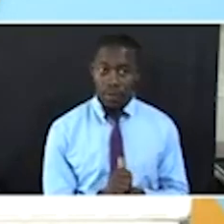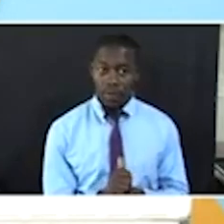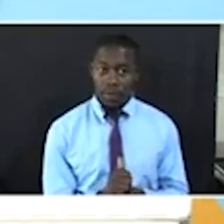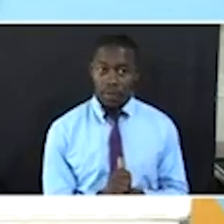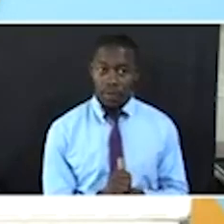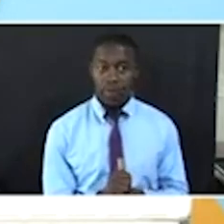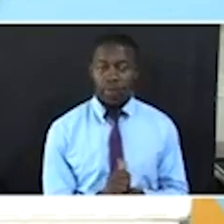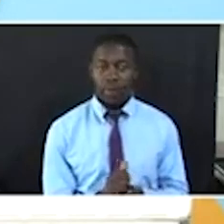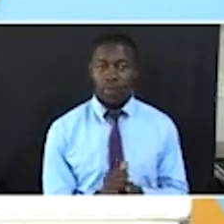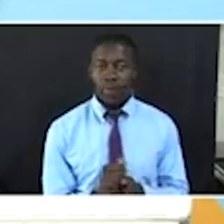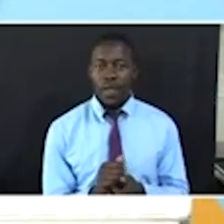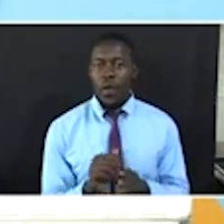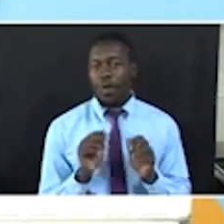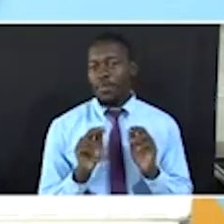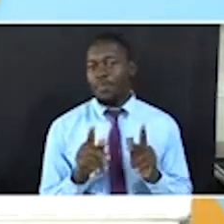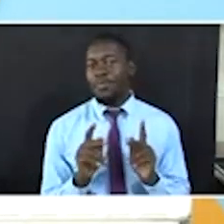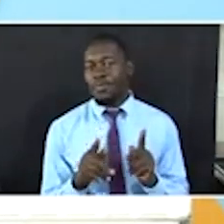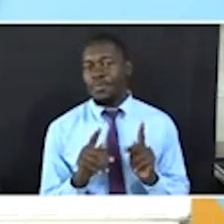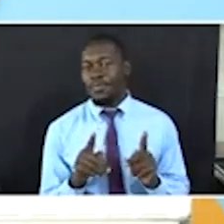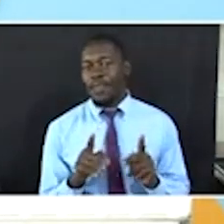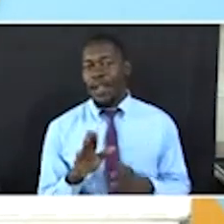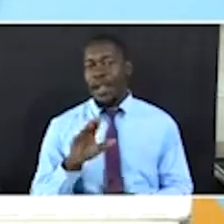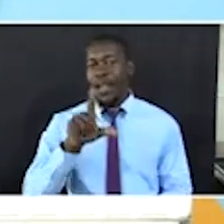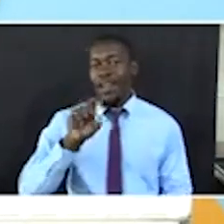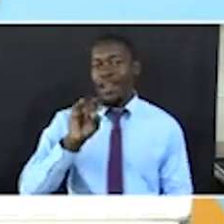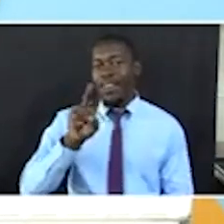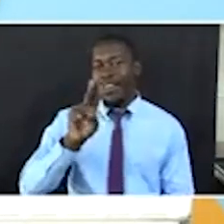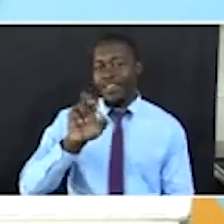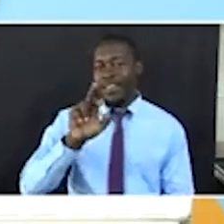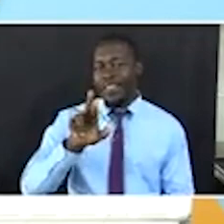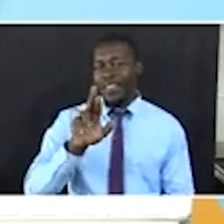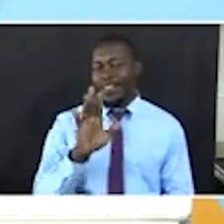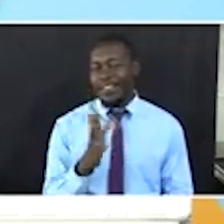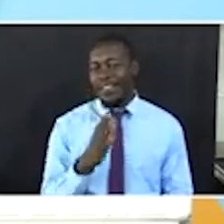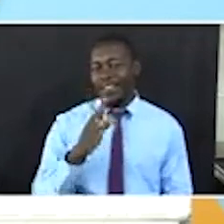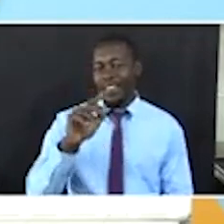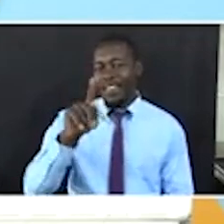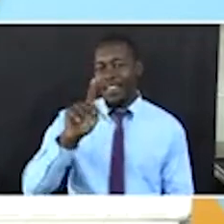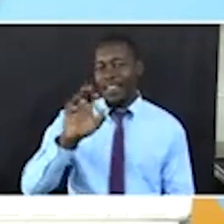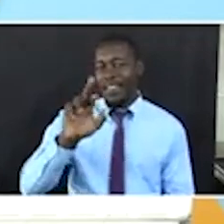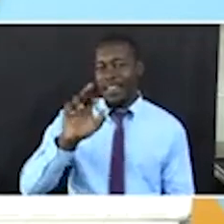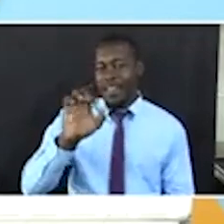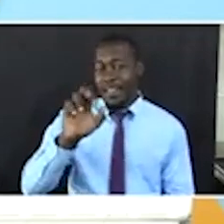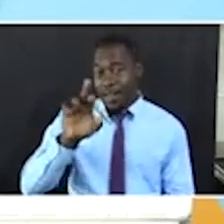which is very important. I'm imagining